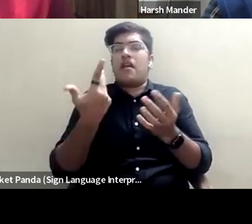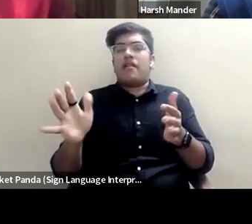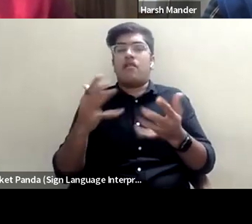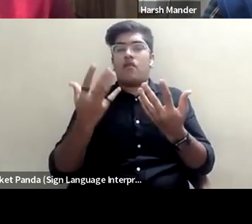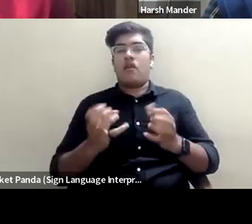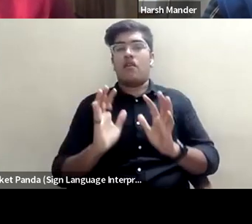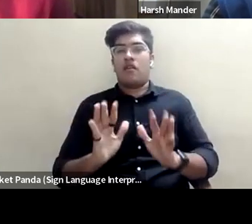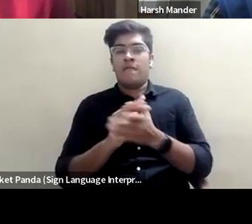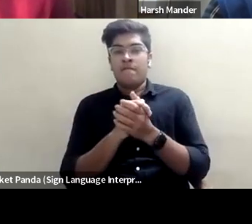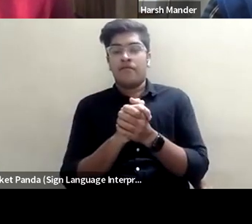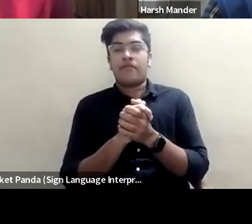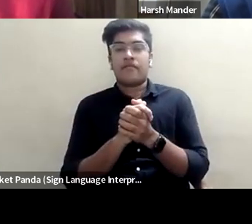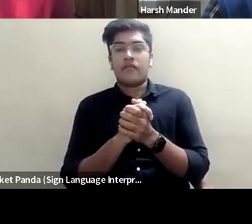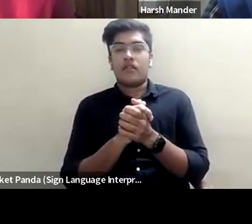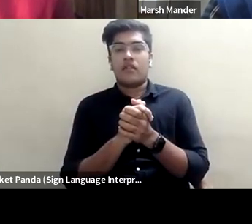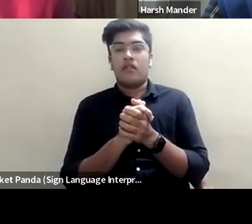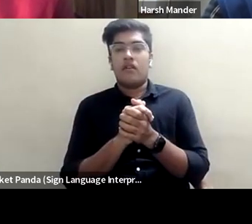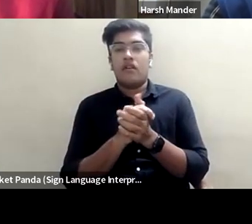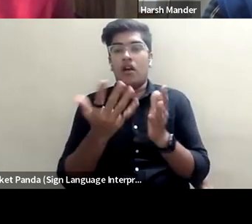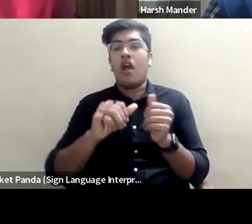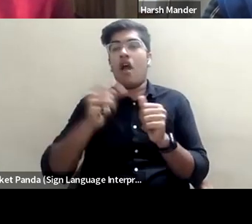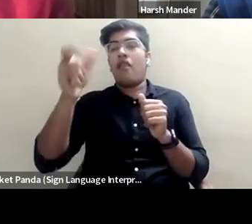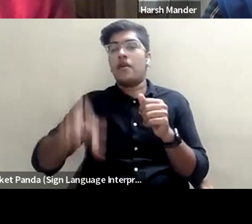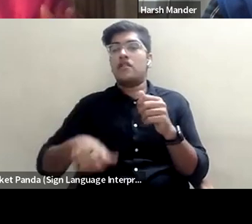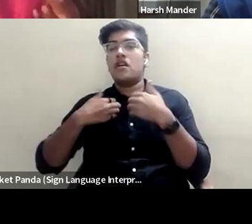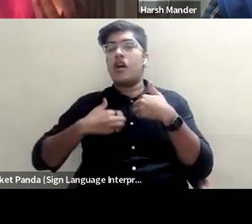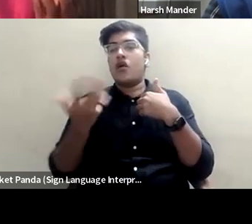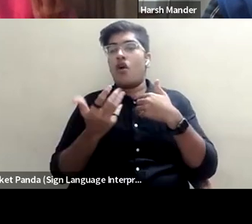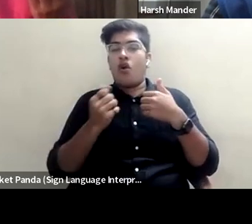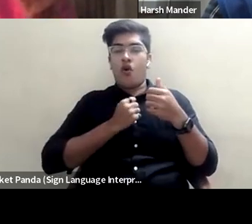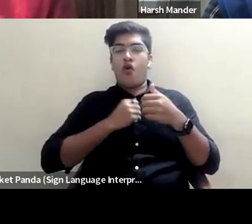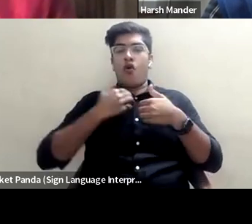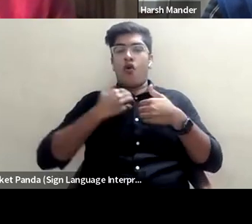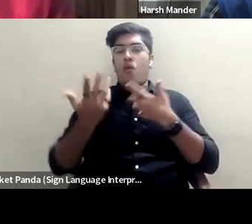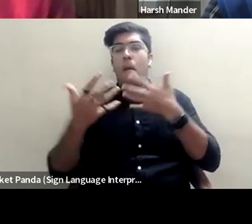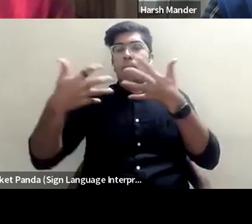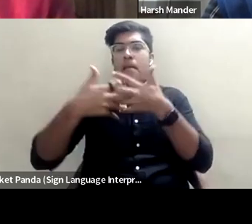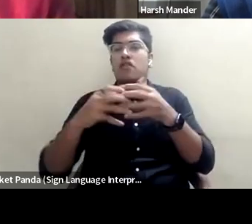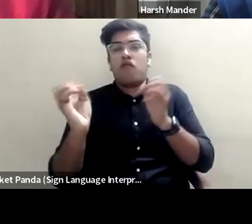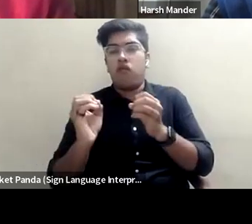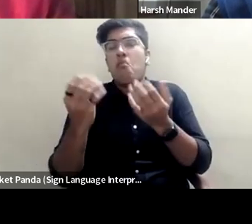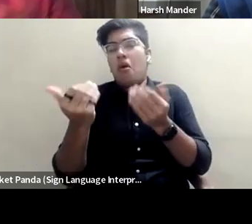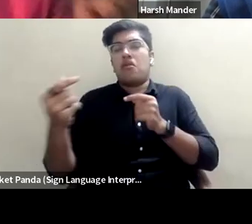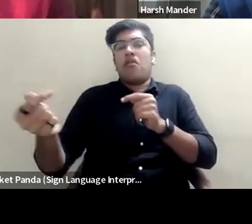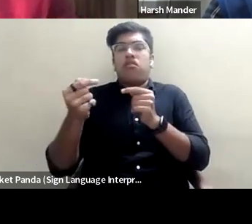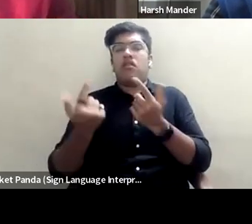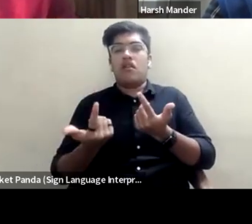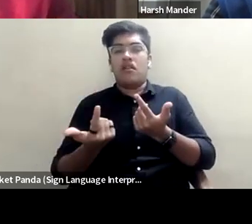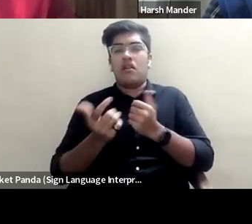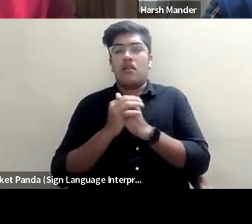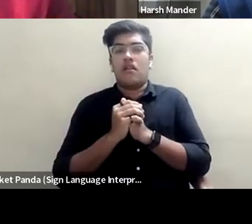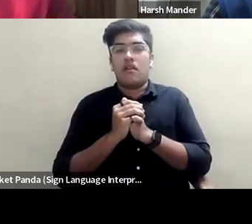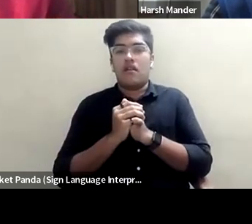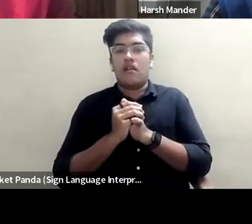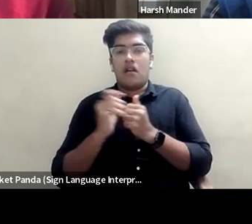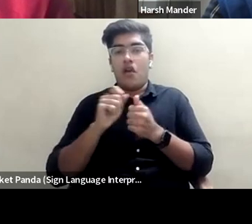in conflict with what the other person's interest is. So the representative has to cater to all